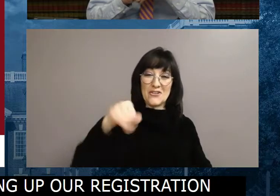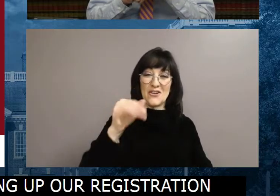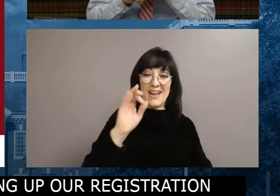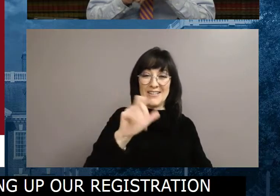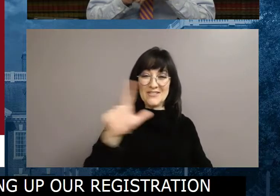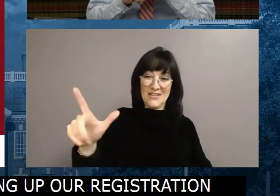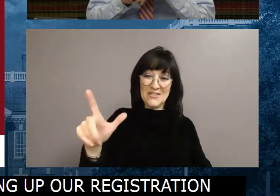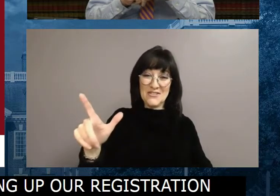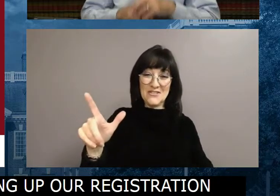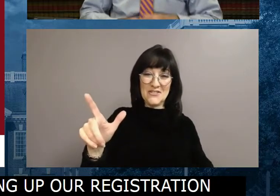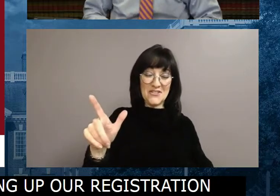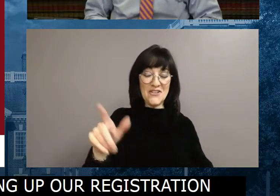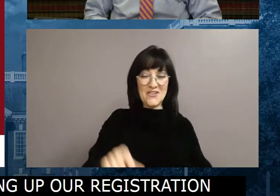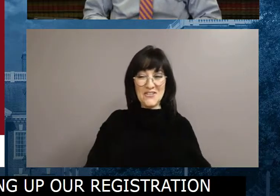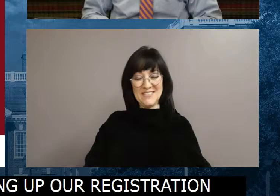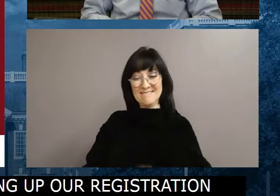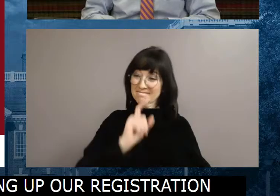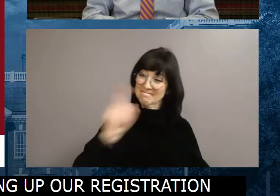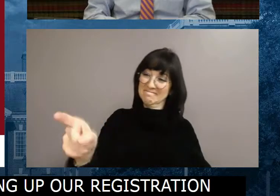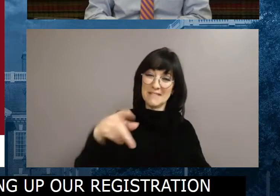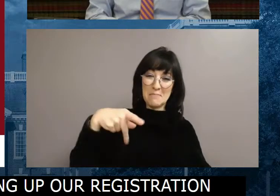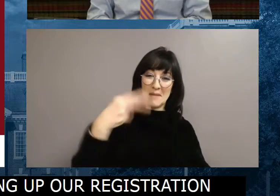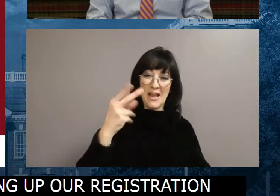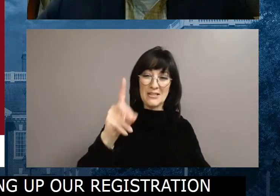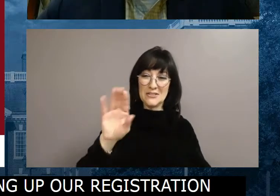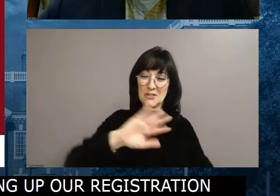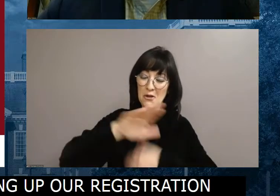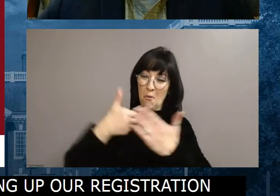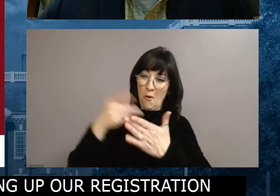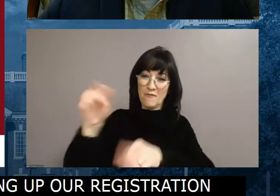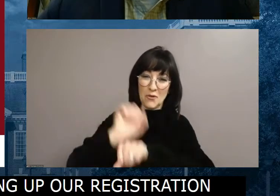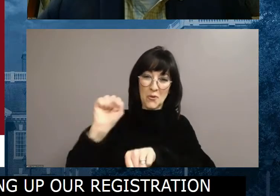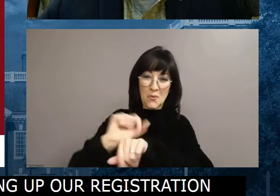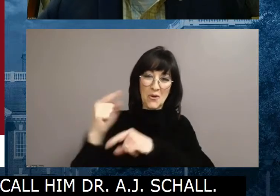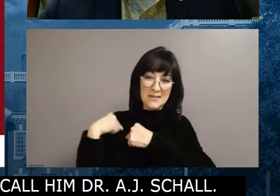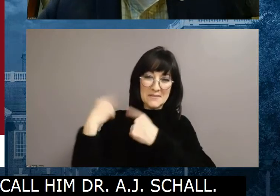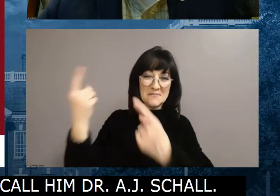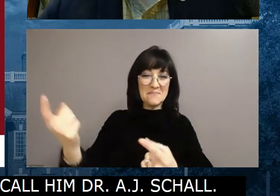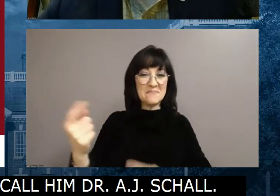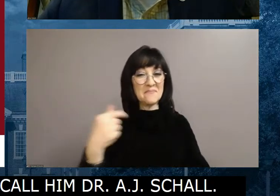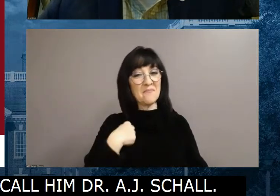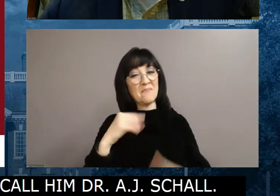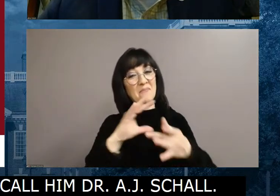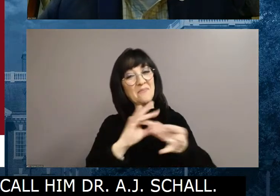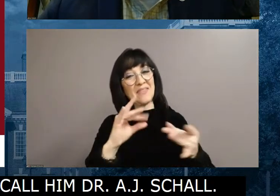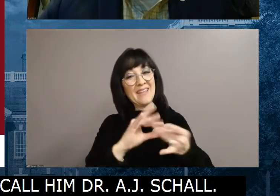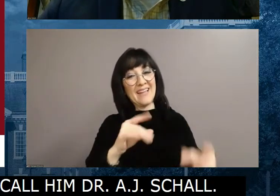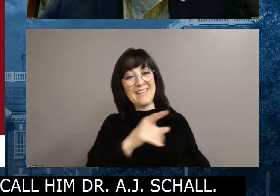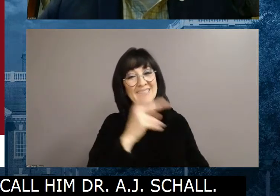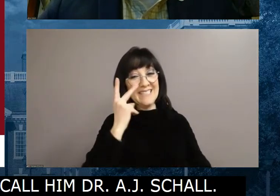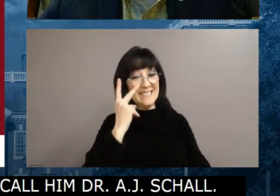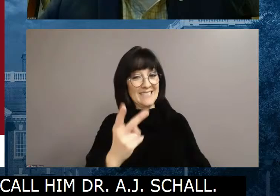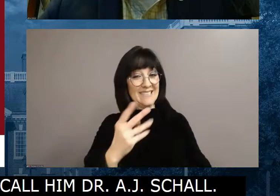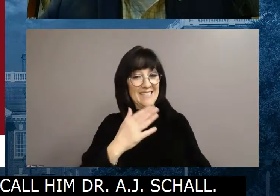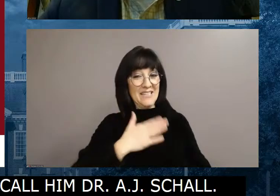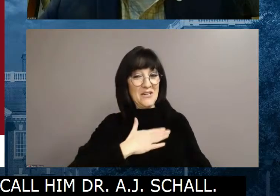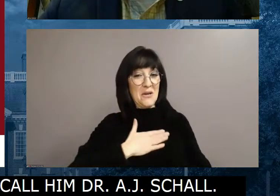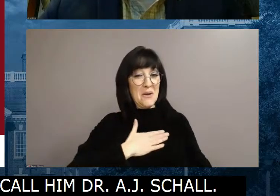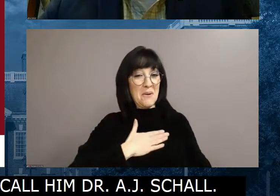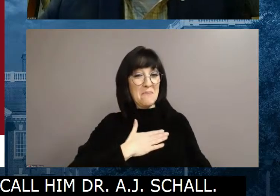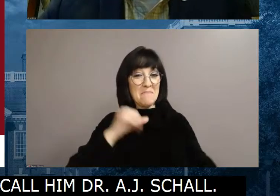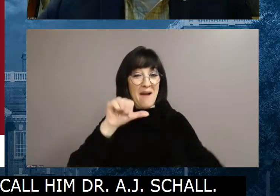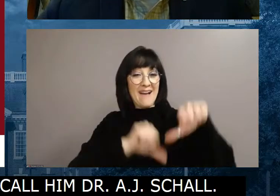AJ, thanks for your great work and that of your team. As I said before, if you saw my science grades in high school, nobody would be calling me